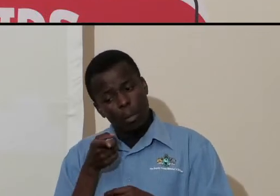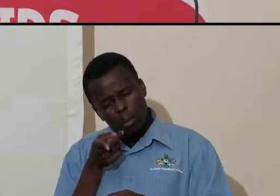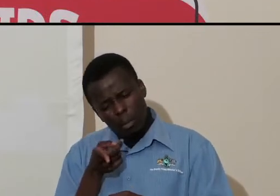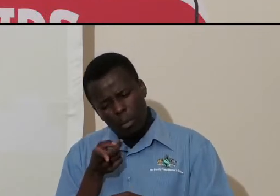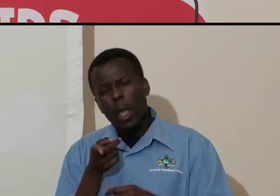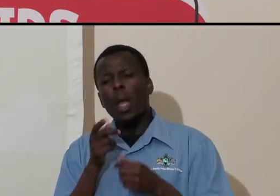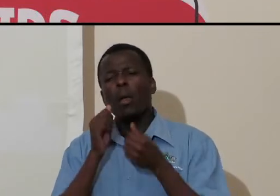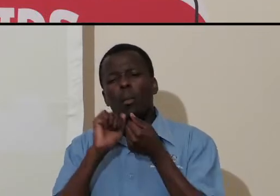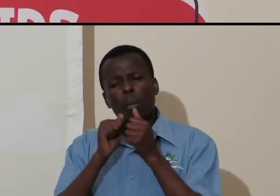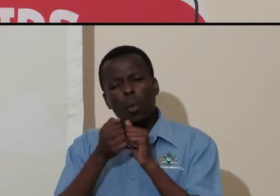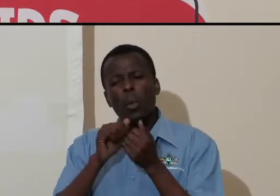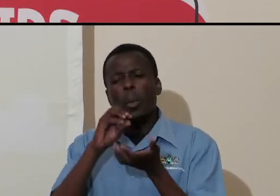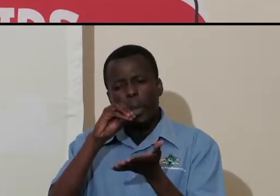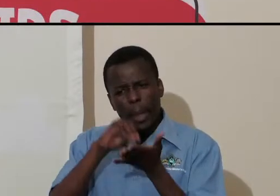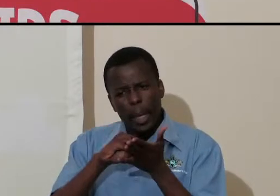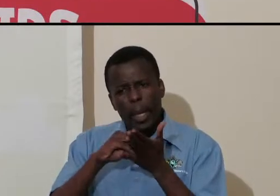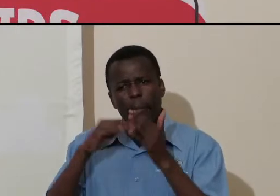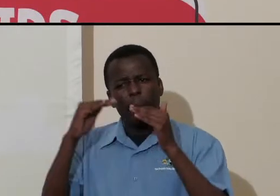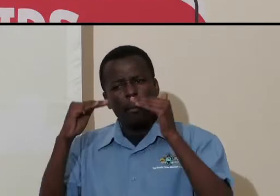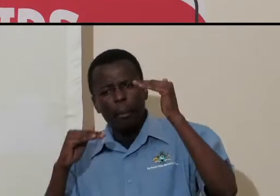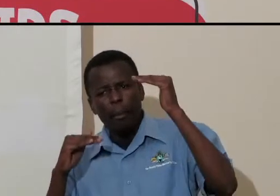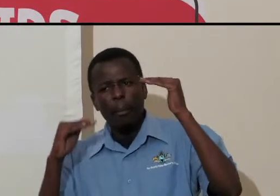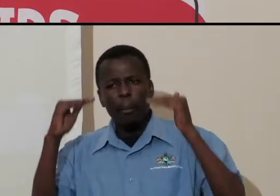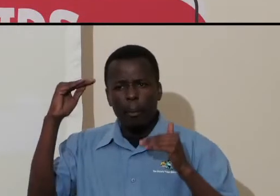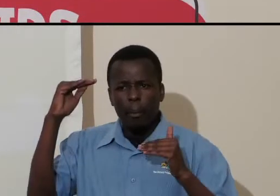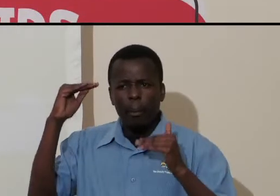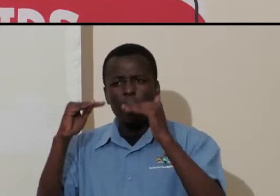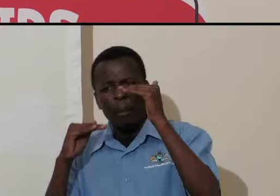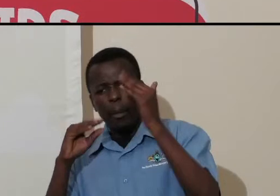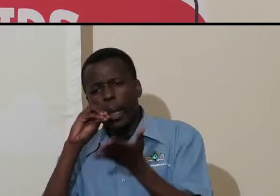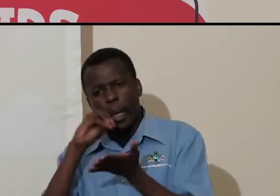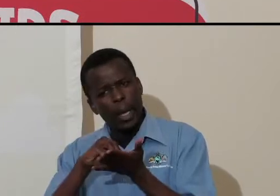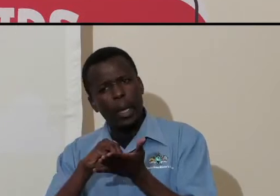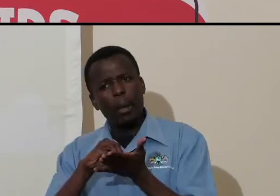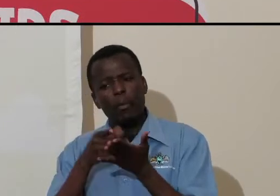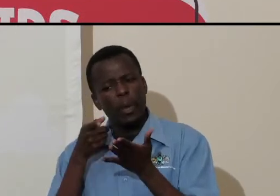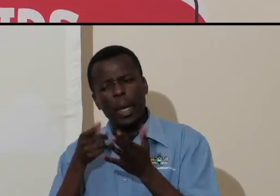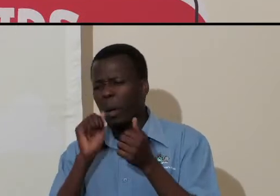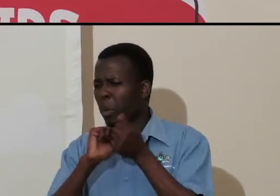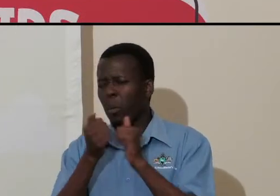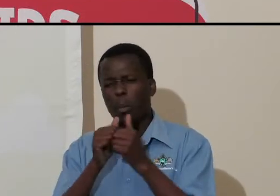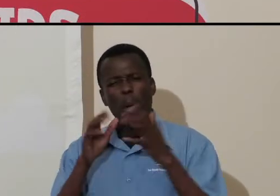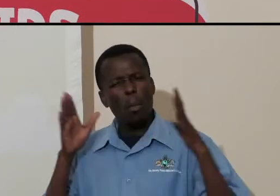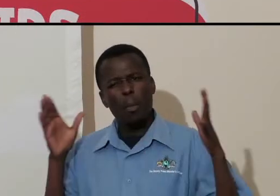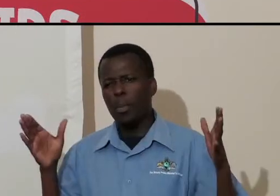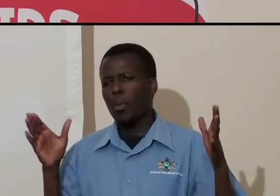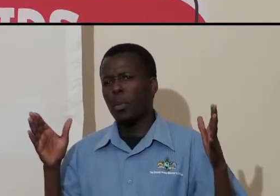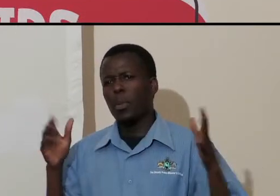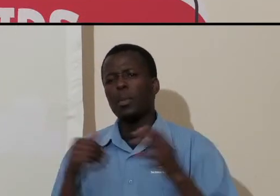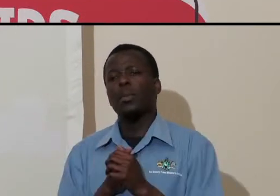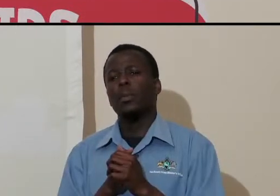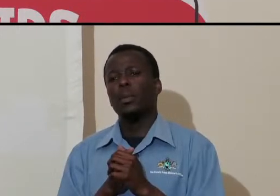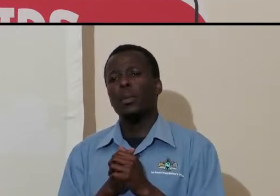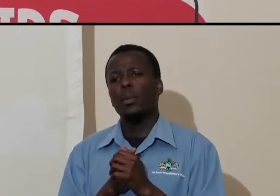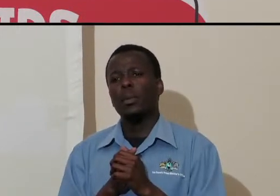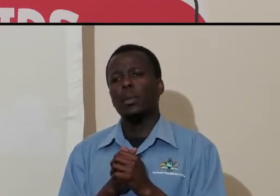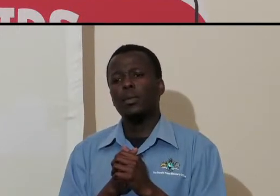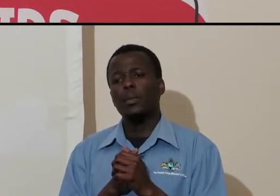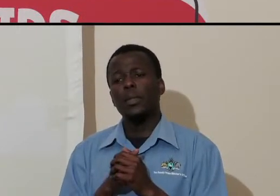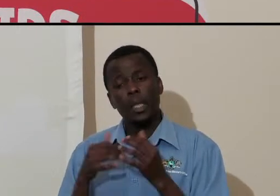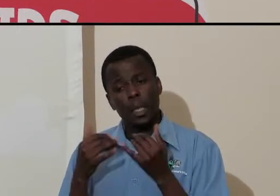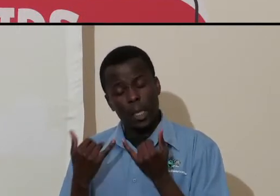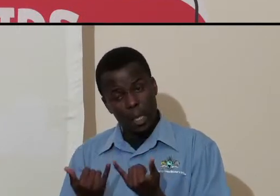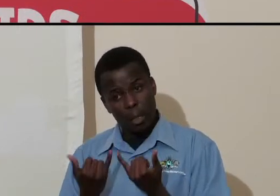that inequalities is still the issue that's pulling us behind. The evidence has shown